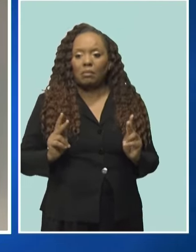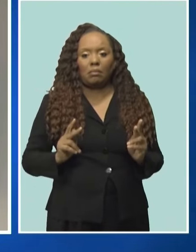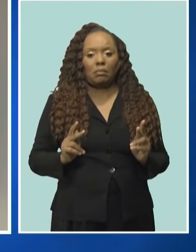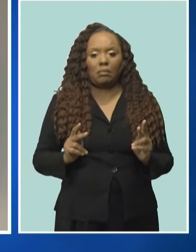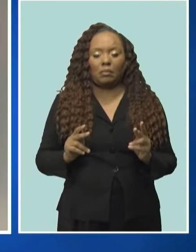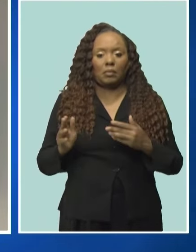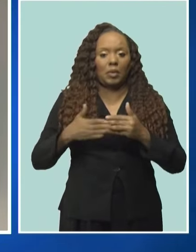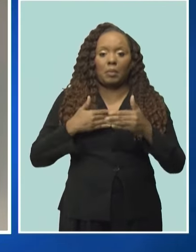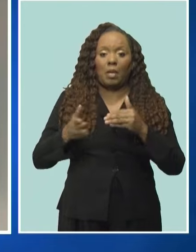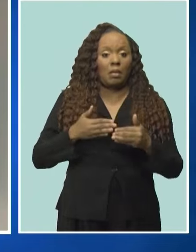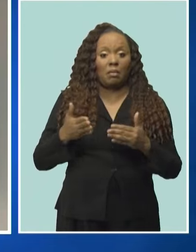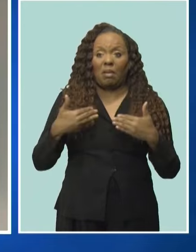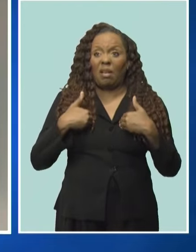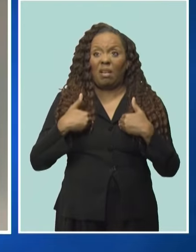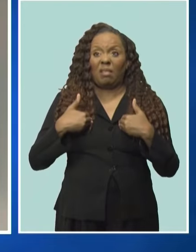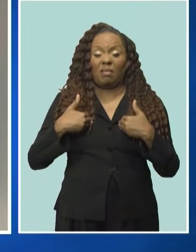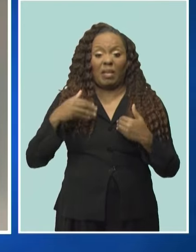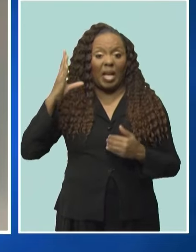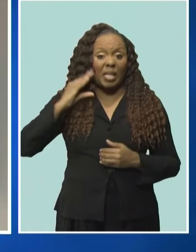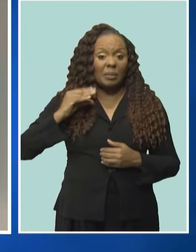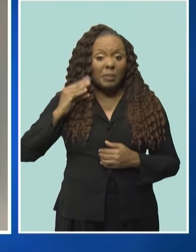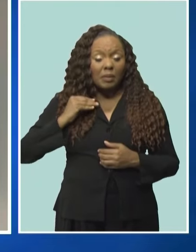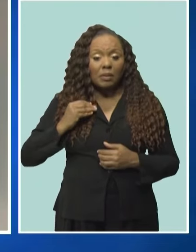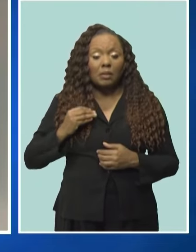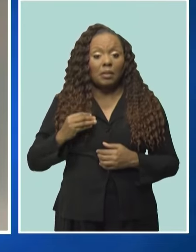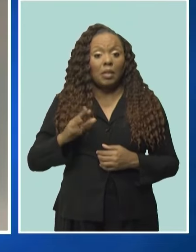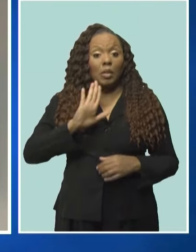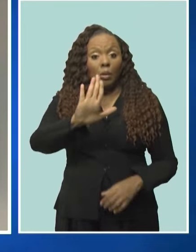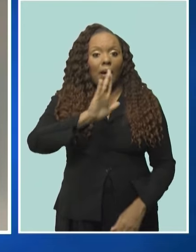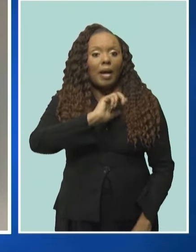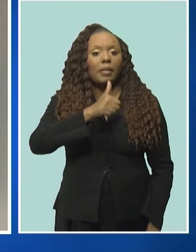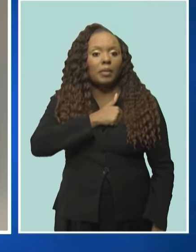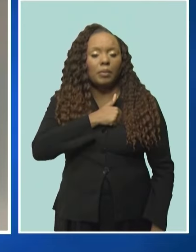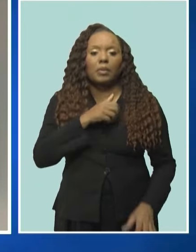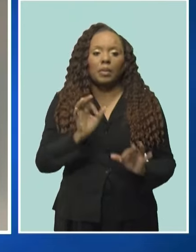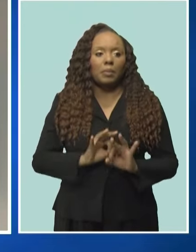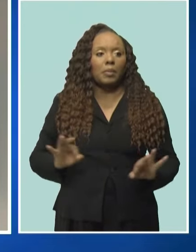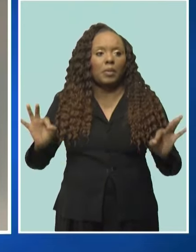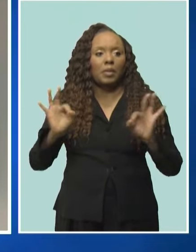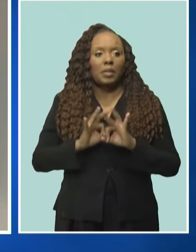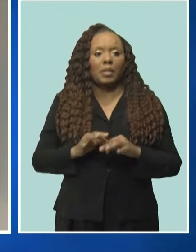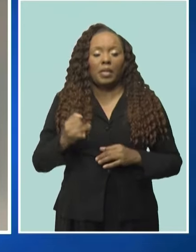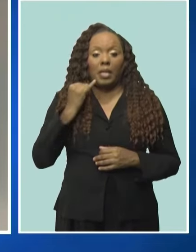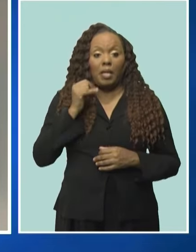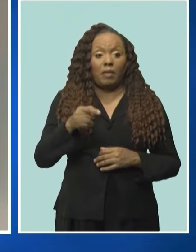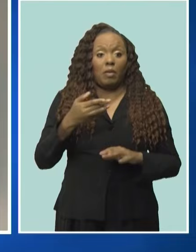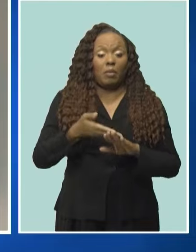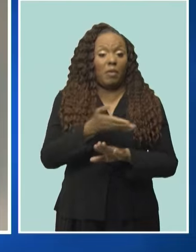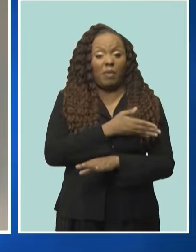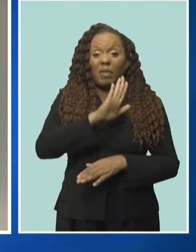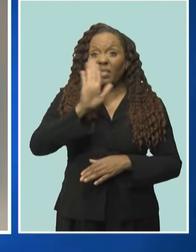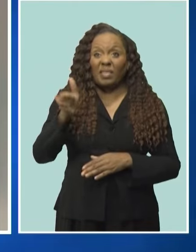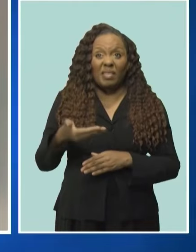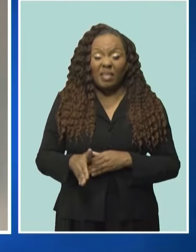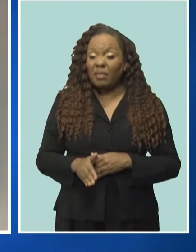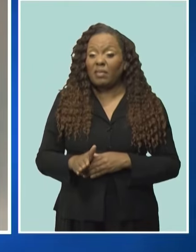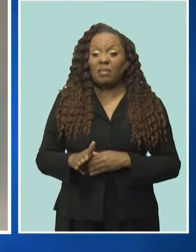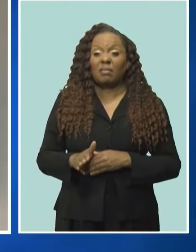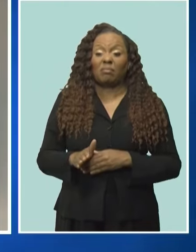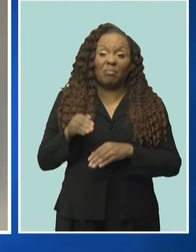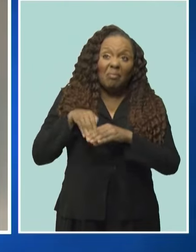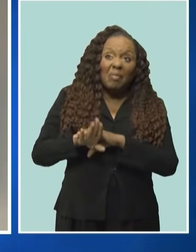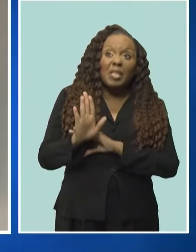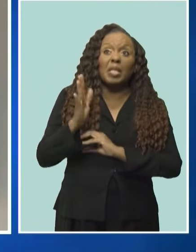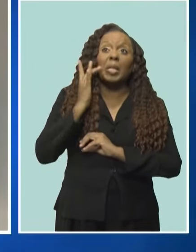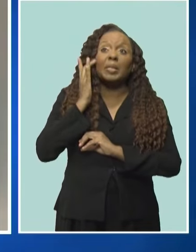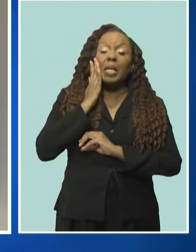have experience. The attitude is really the key. For me, if they've never set foot in a hotel, I don't mind, as long as they have